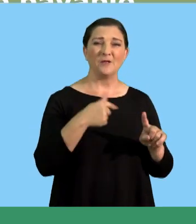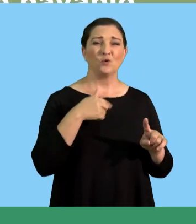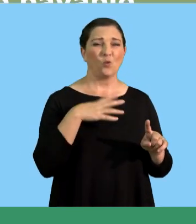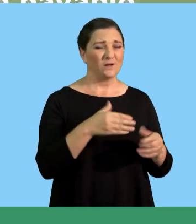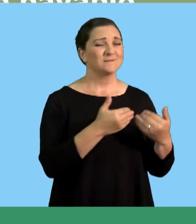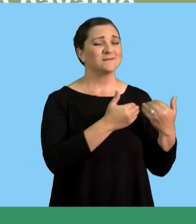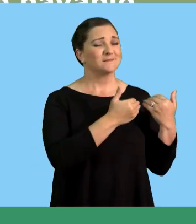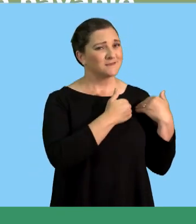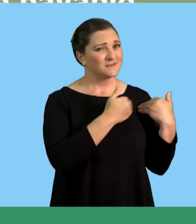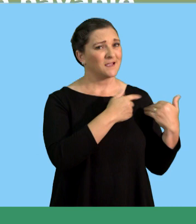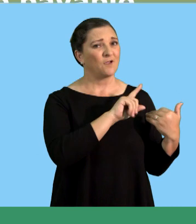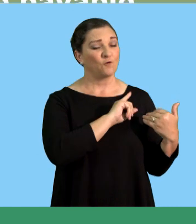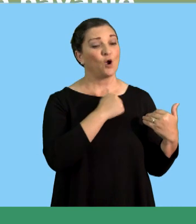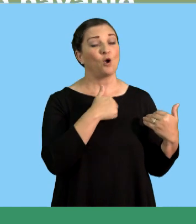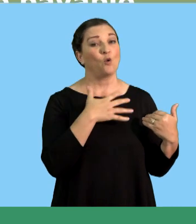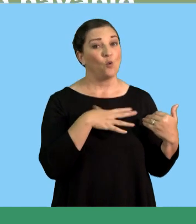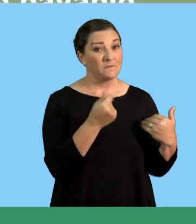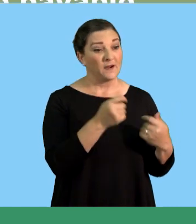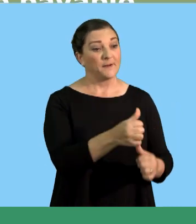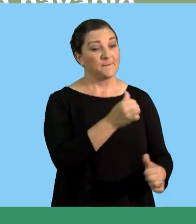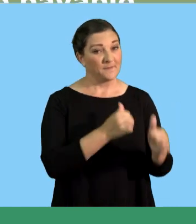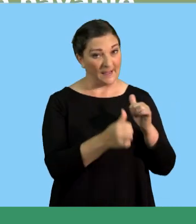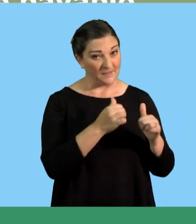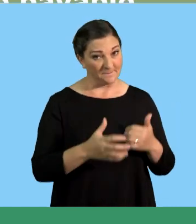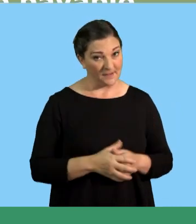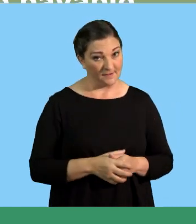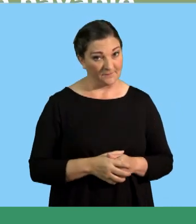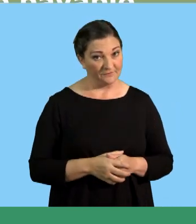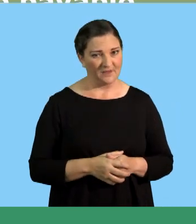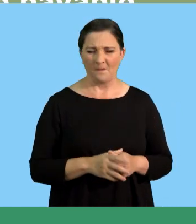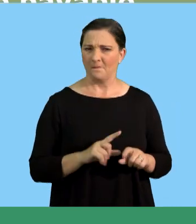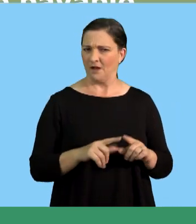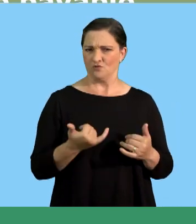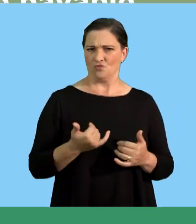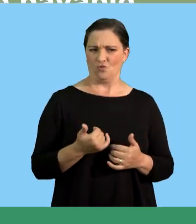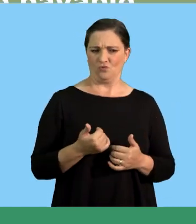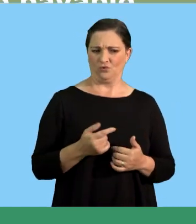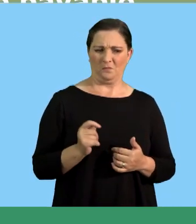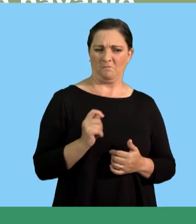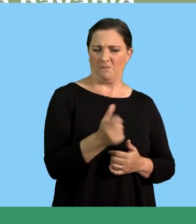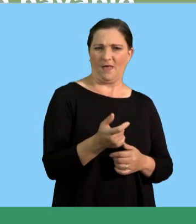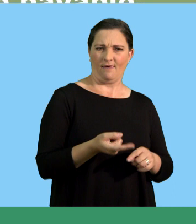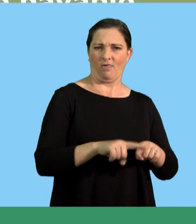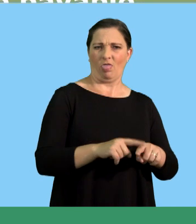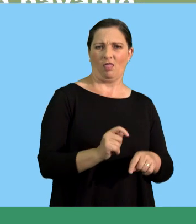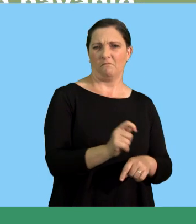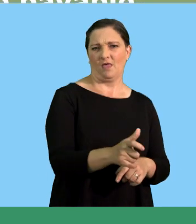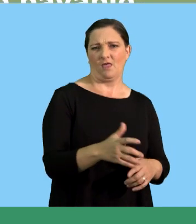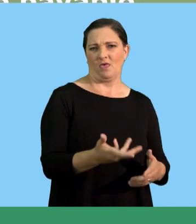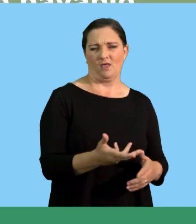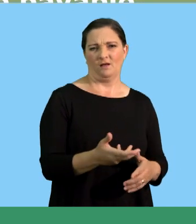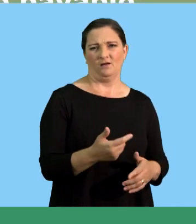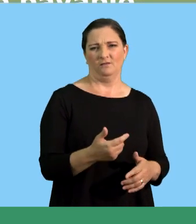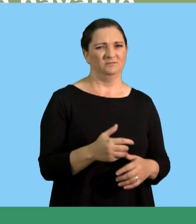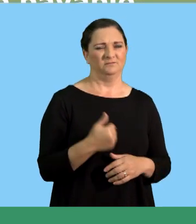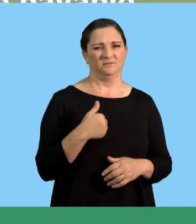with guaranteed returns where no charges, fees, or commissions will be payable. Now, identify